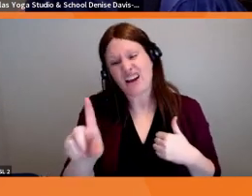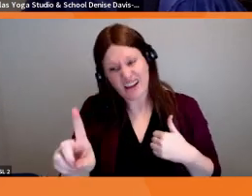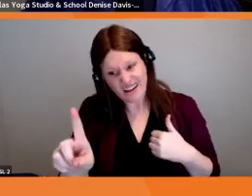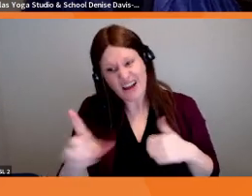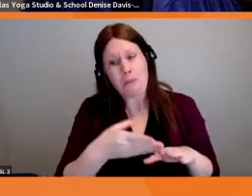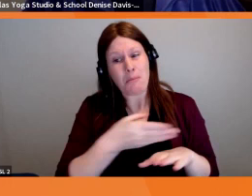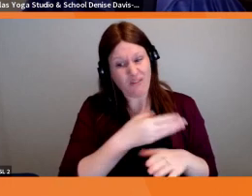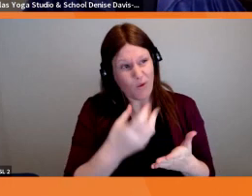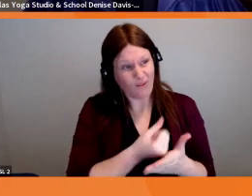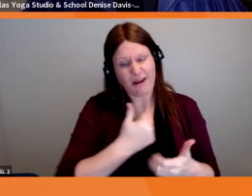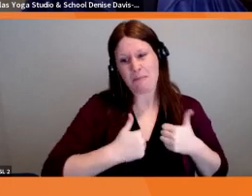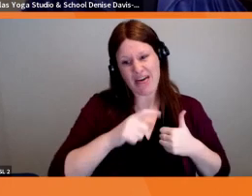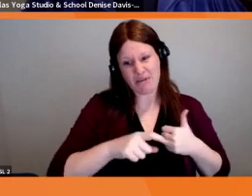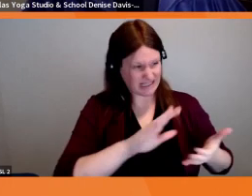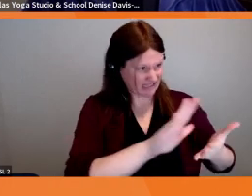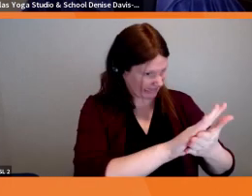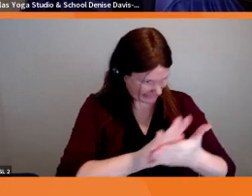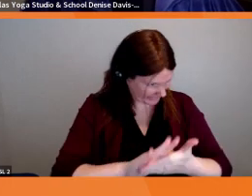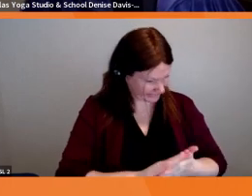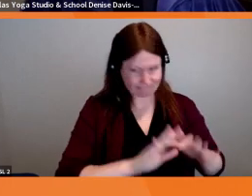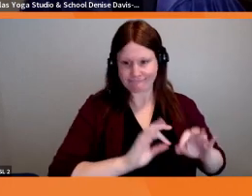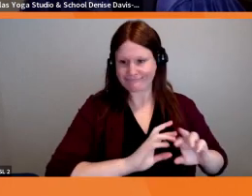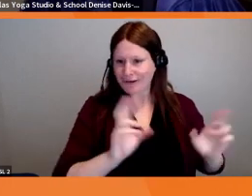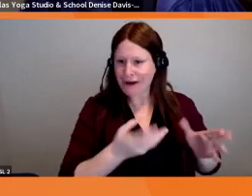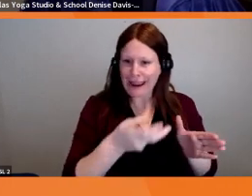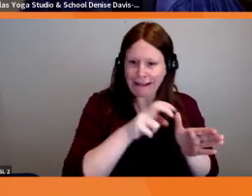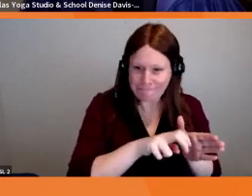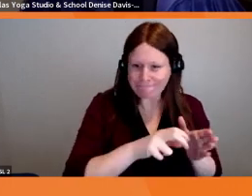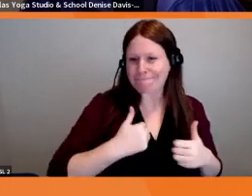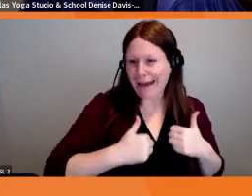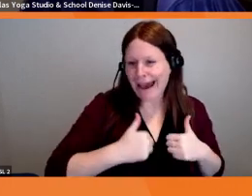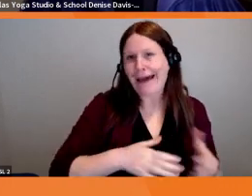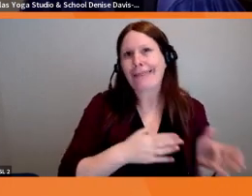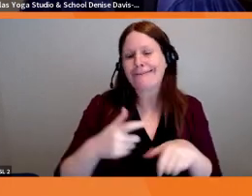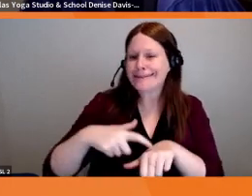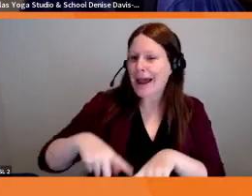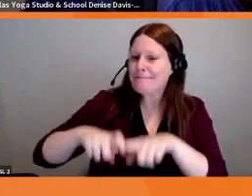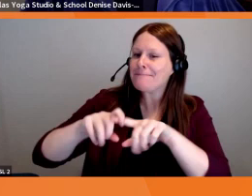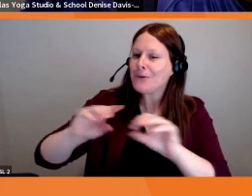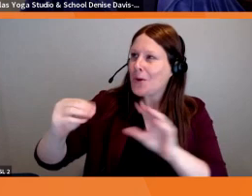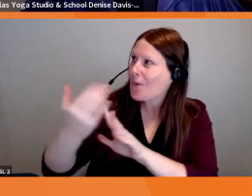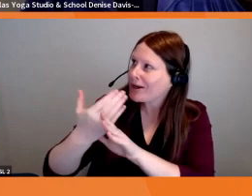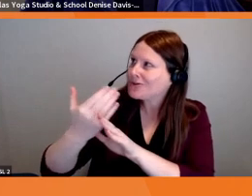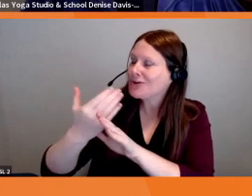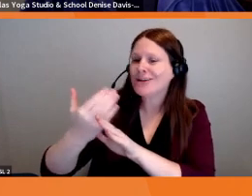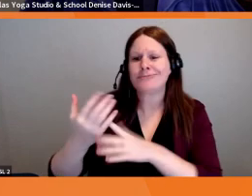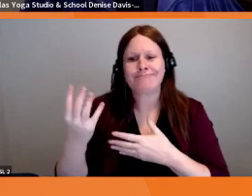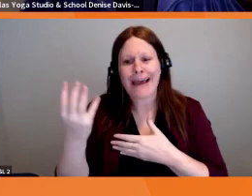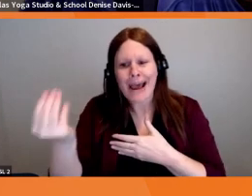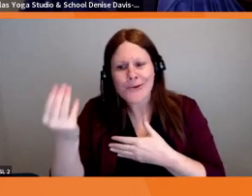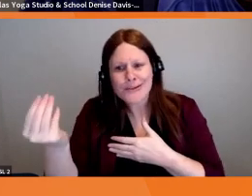right? But the bath's got to be clean. Setting aside time for myself without interruptions, yoga, active outside, long